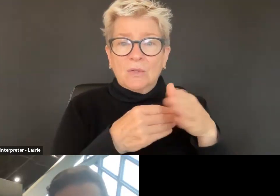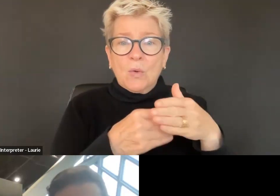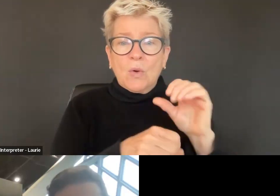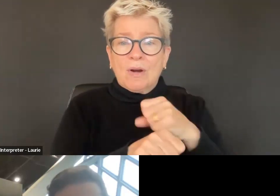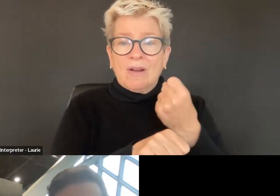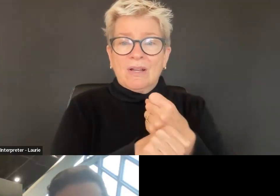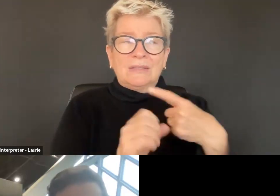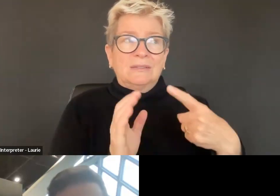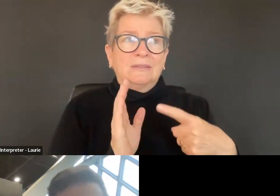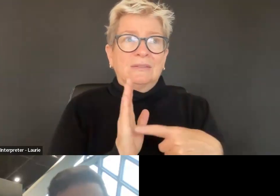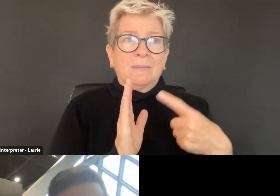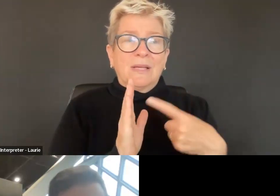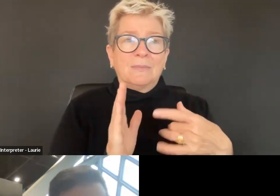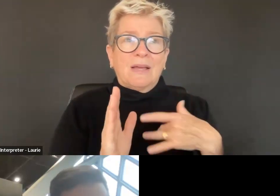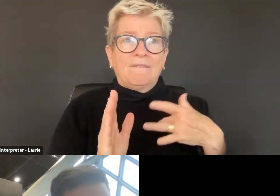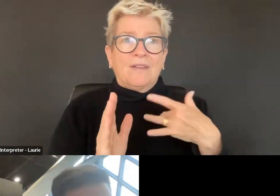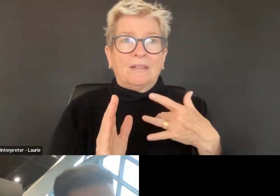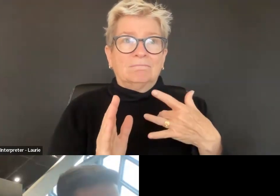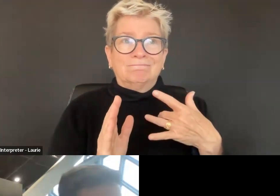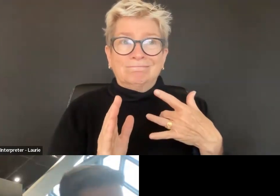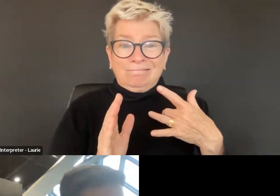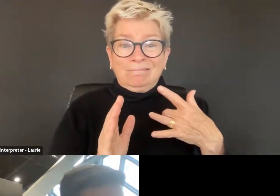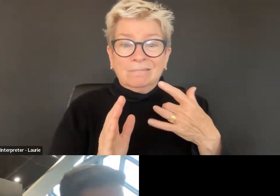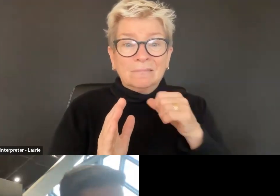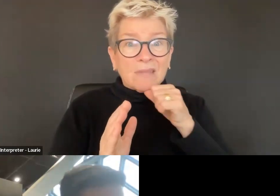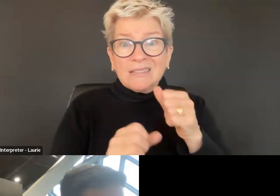I sometimes feel unsafe.